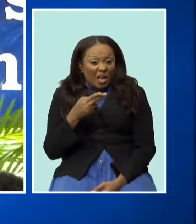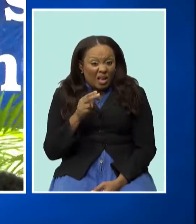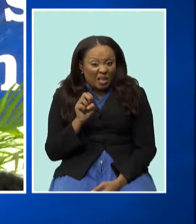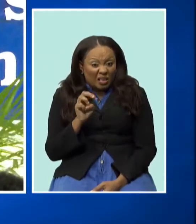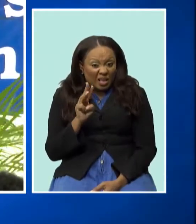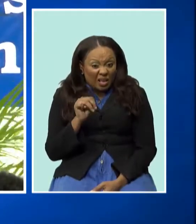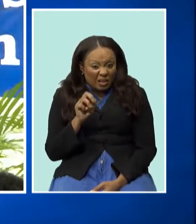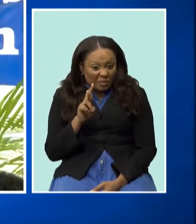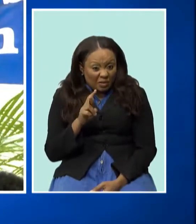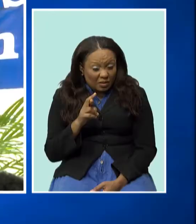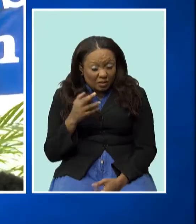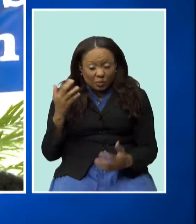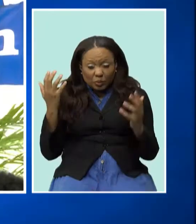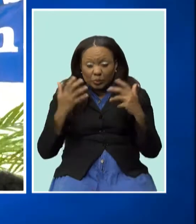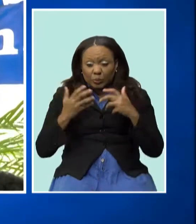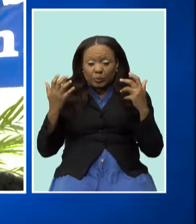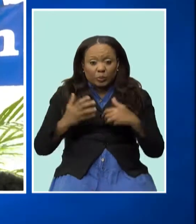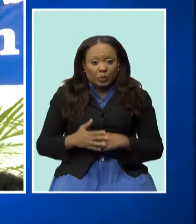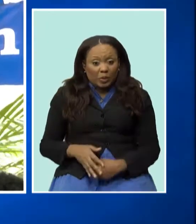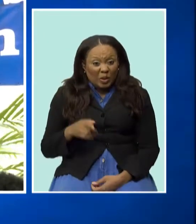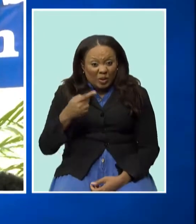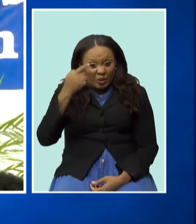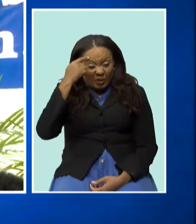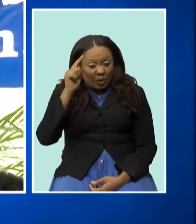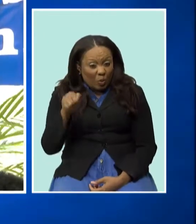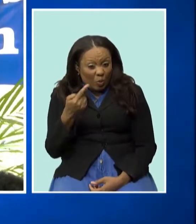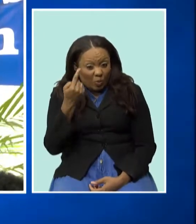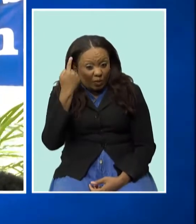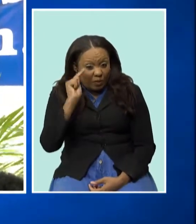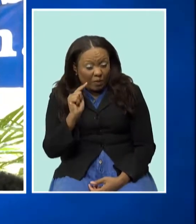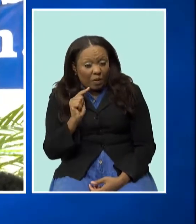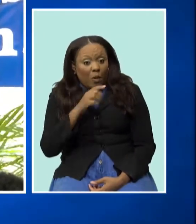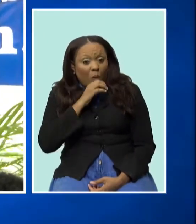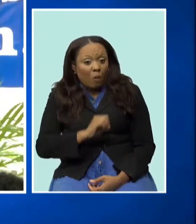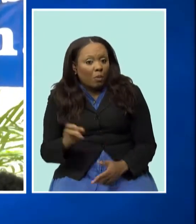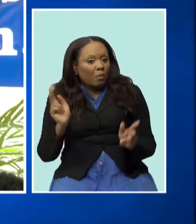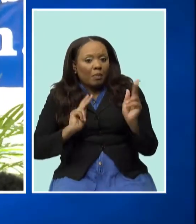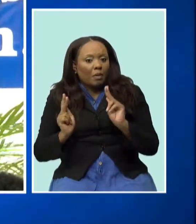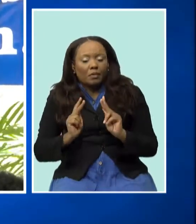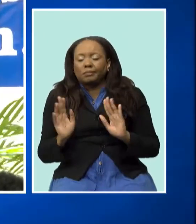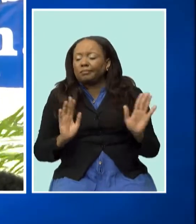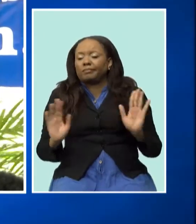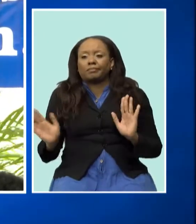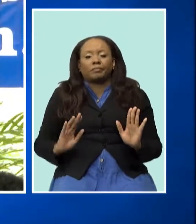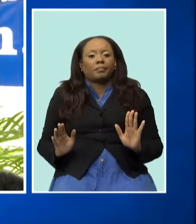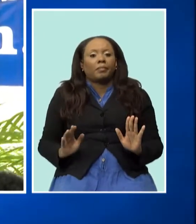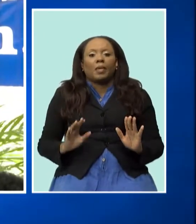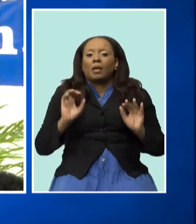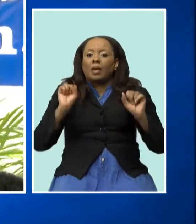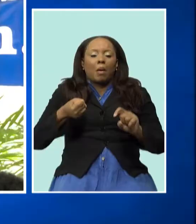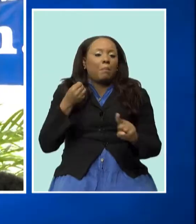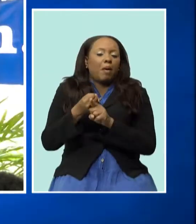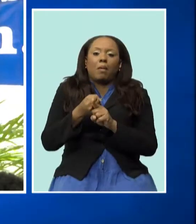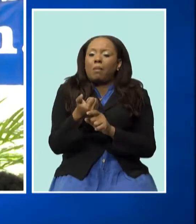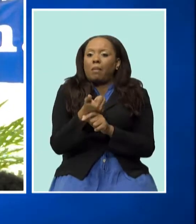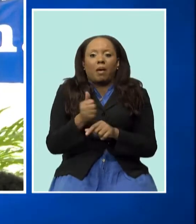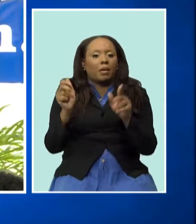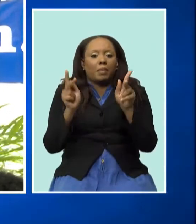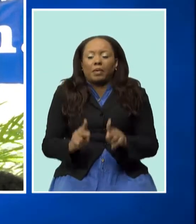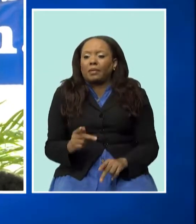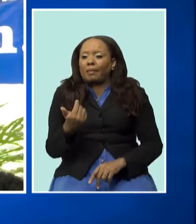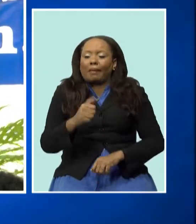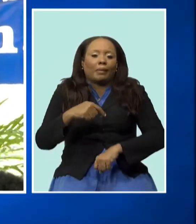this only for the elderly? No. It's a disease that affects anyone at any time and from